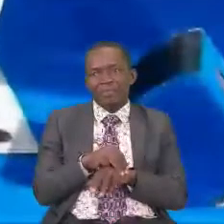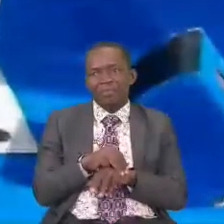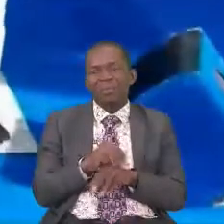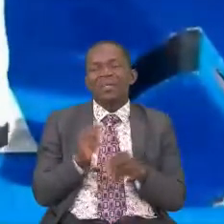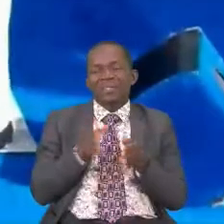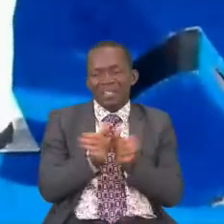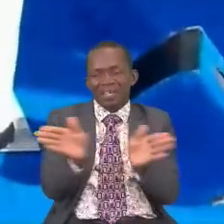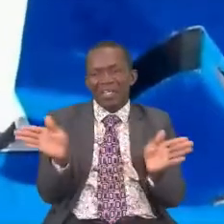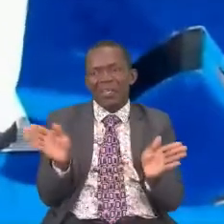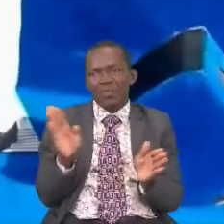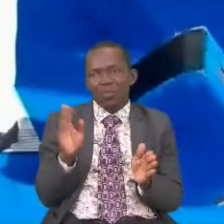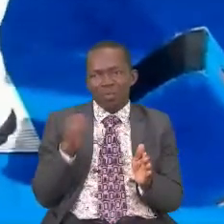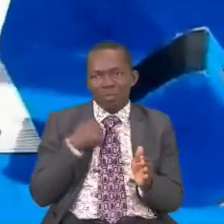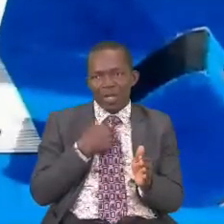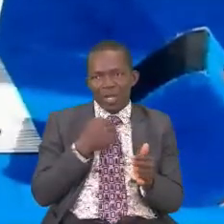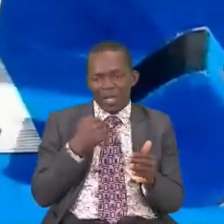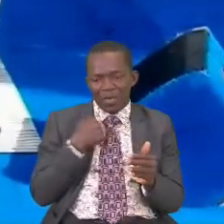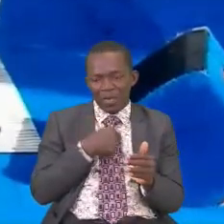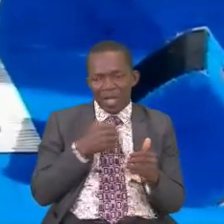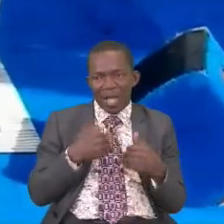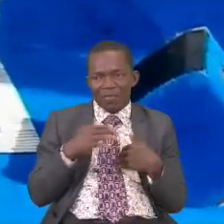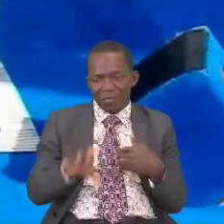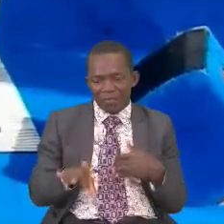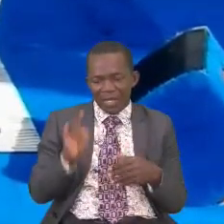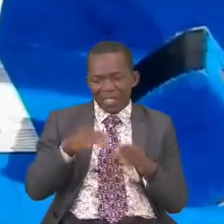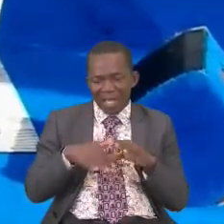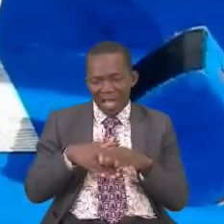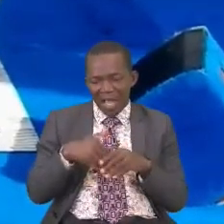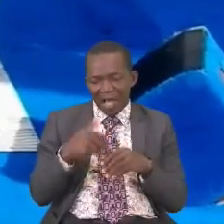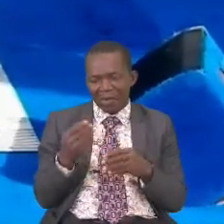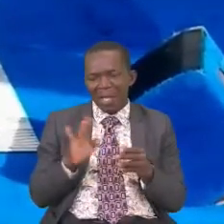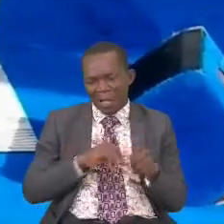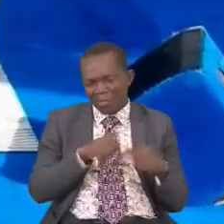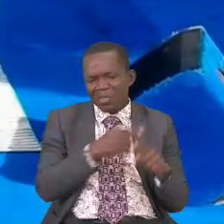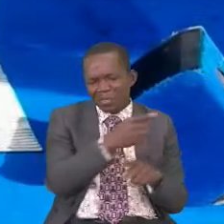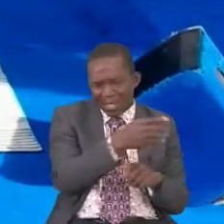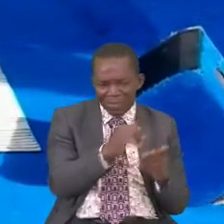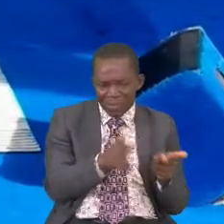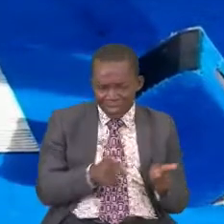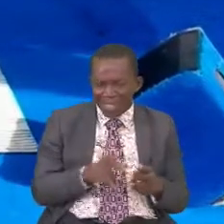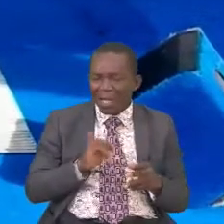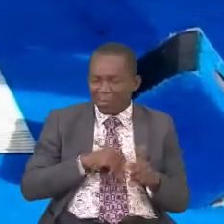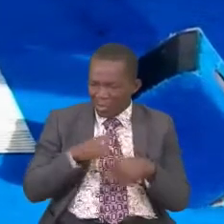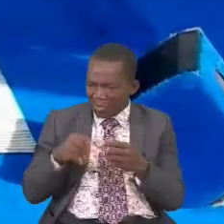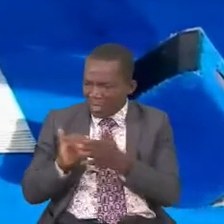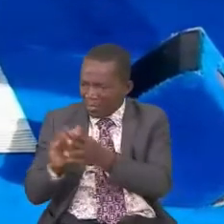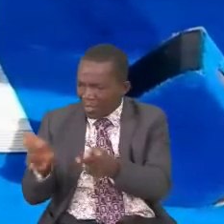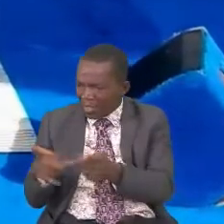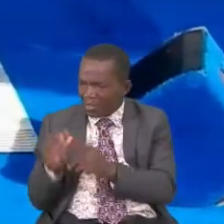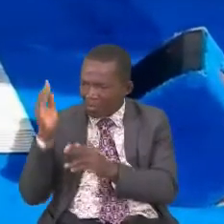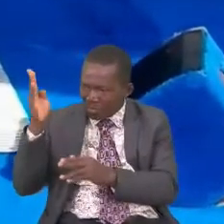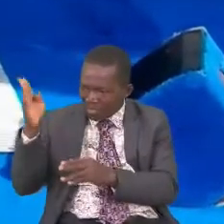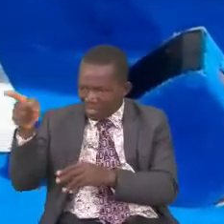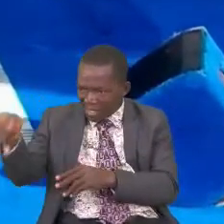we have to find out, I am going to that place now, I'm going to preach there, I'm going to minister